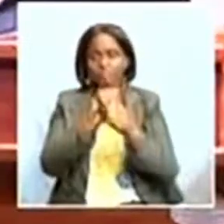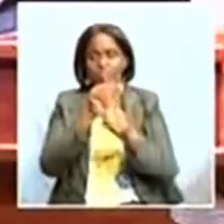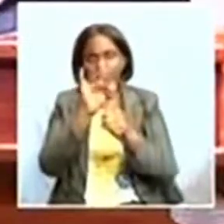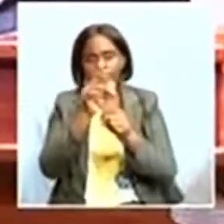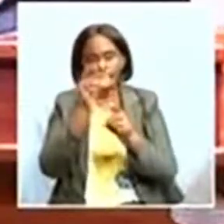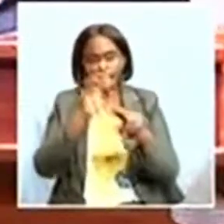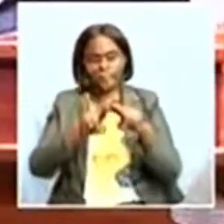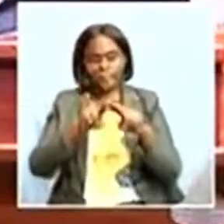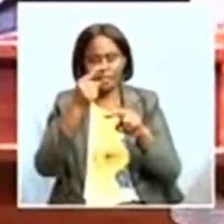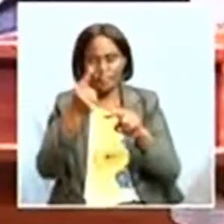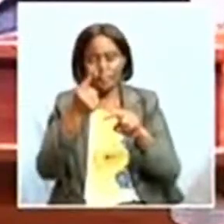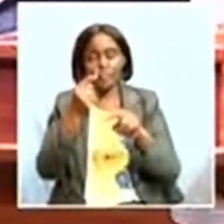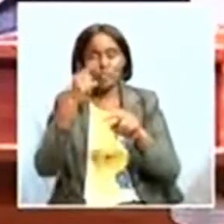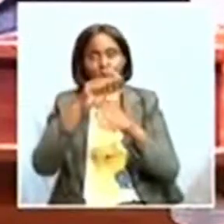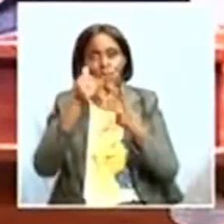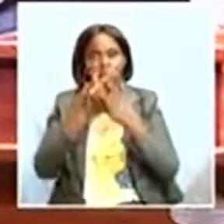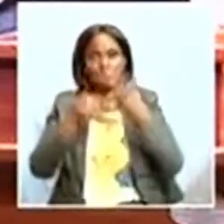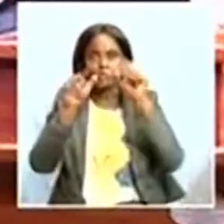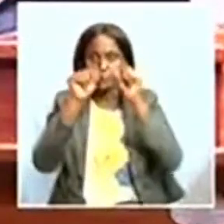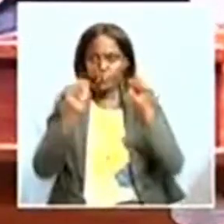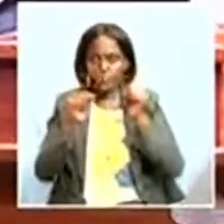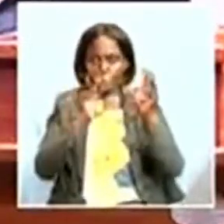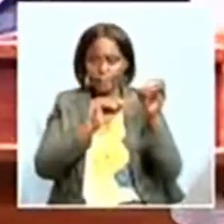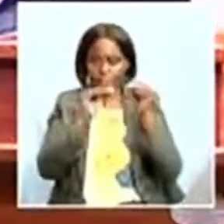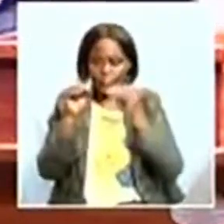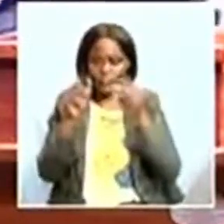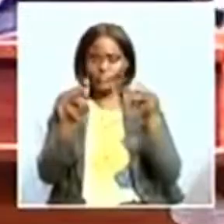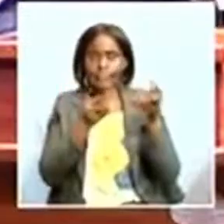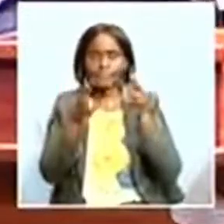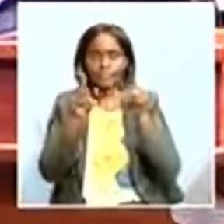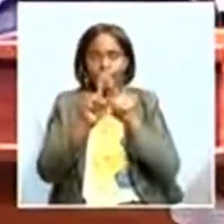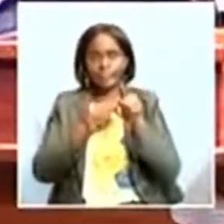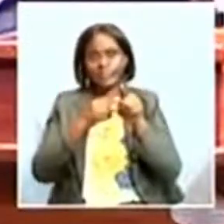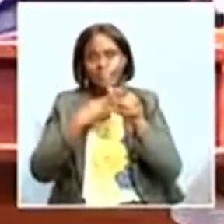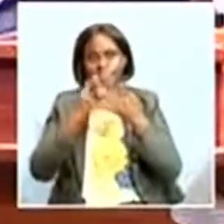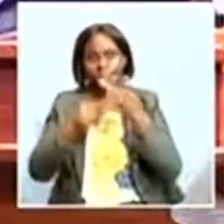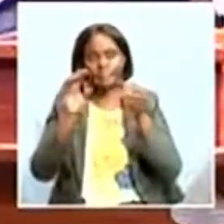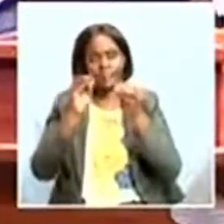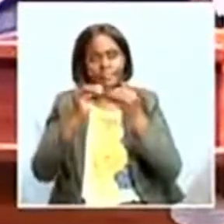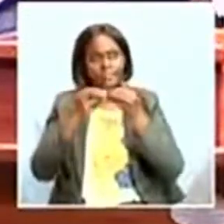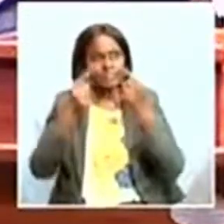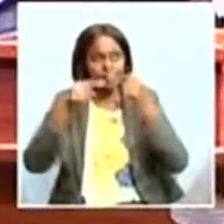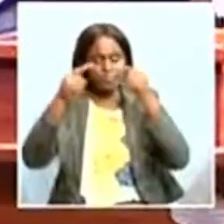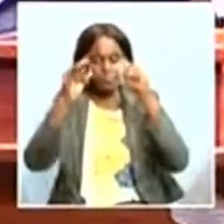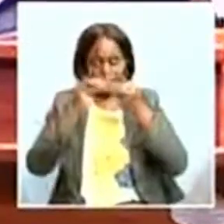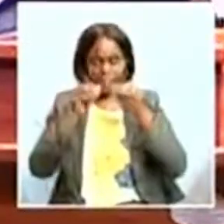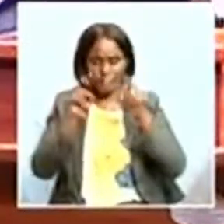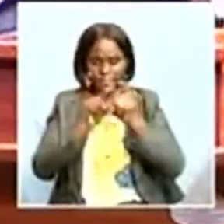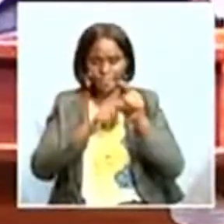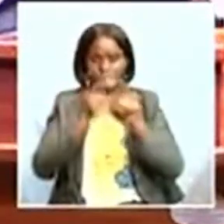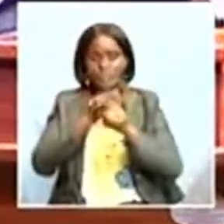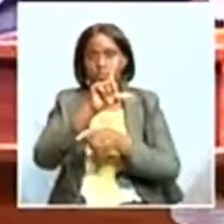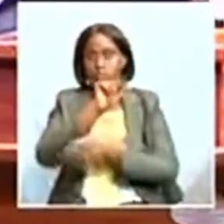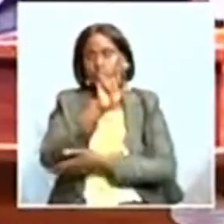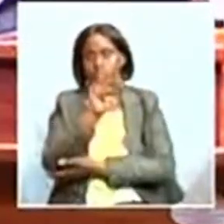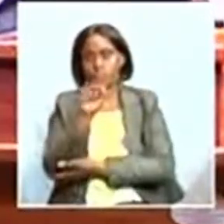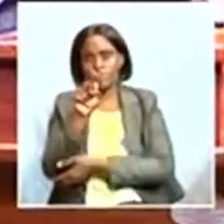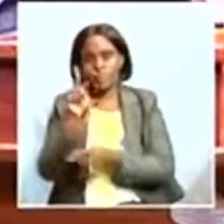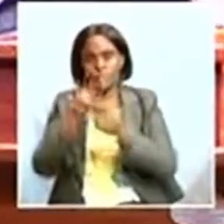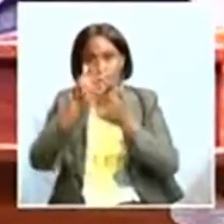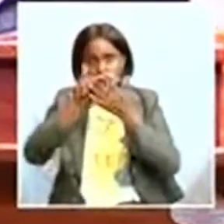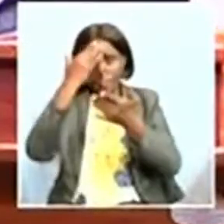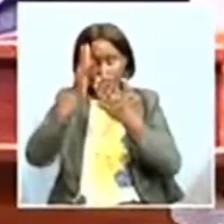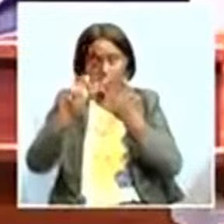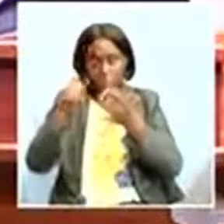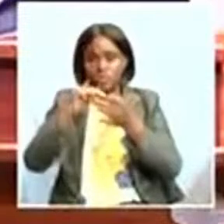Form 1 now, follows structured placement criteria. There has been no automatic progression since 2022. Learners who